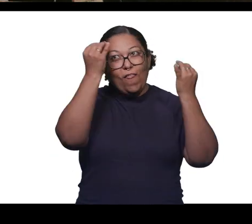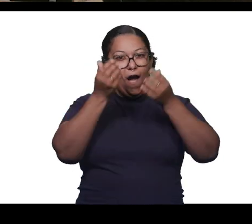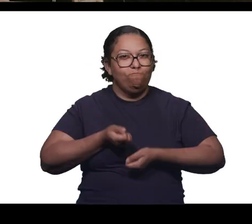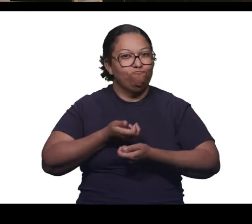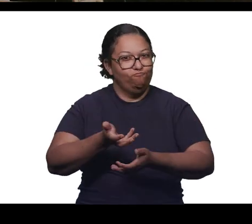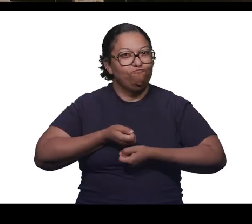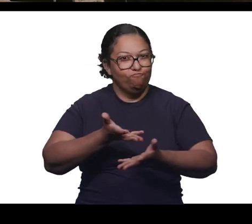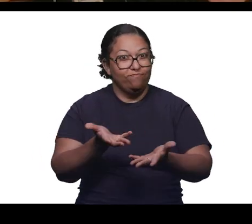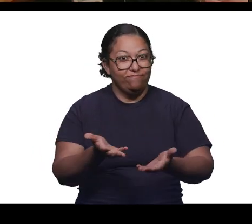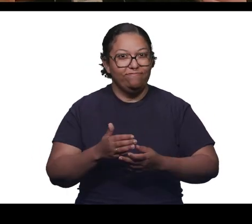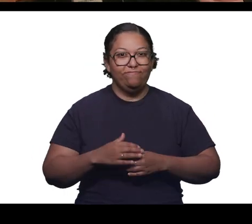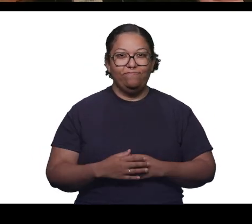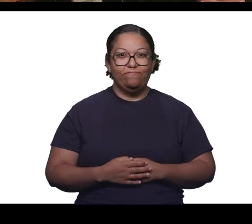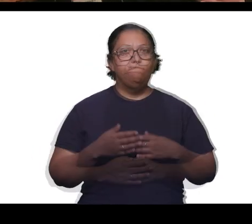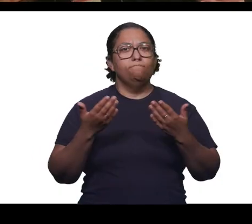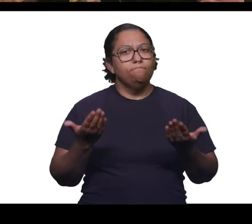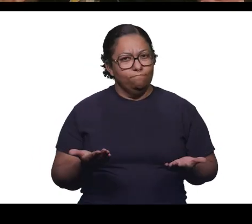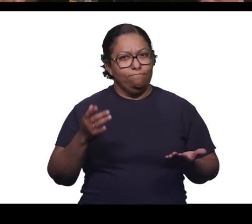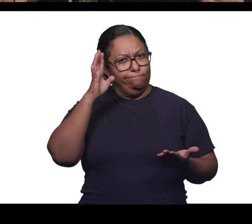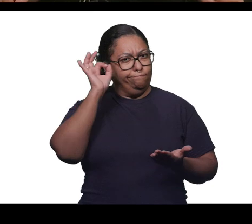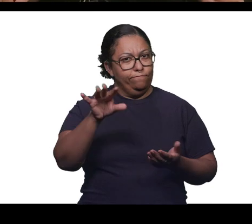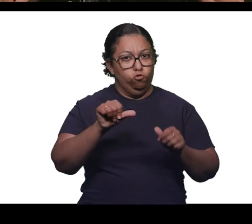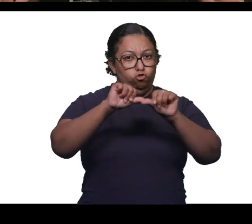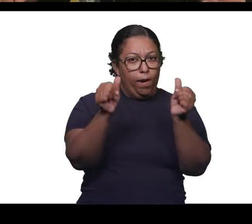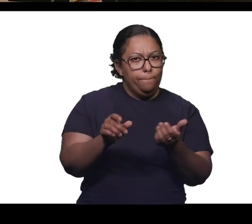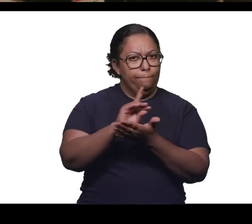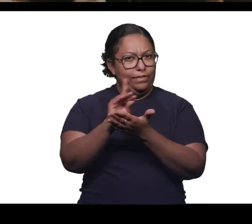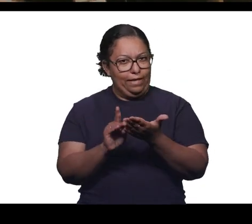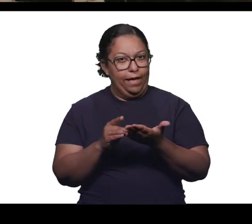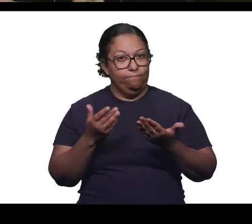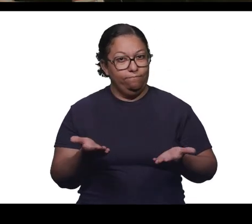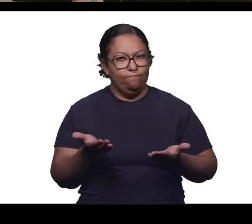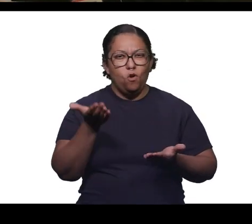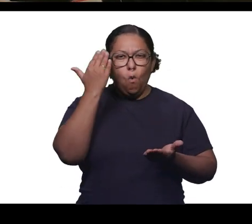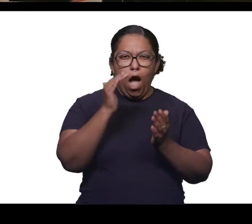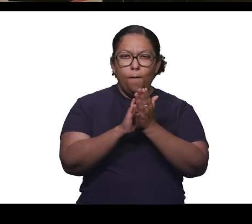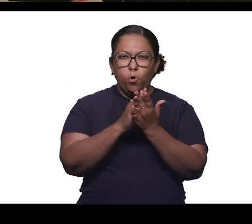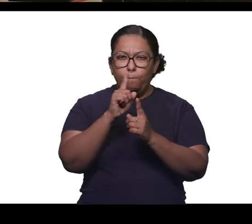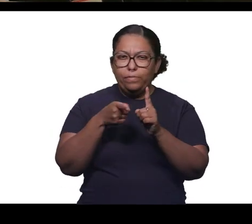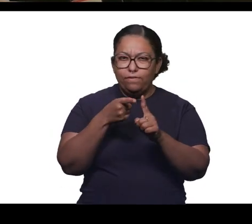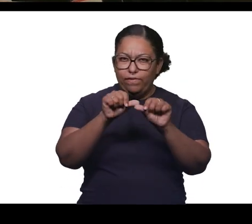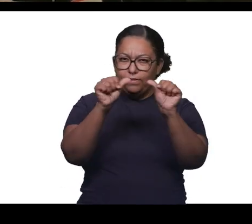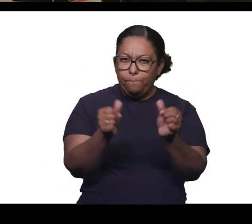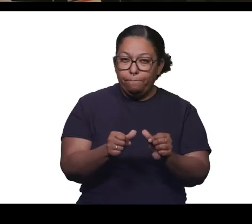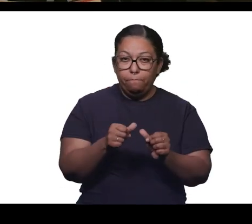This is something too, shape and design. Why are books shaped a certain way? If we think about this classic book, The Polar